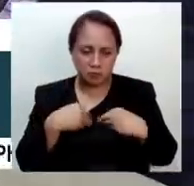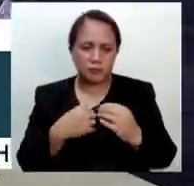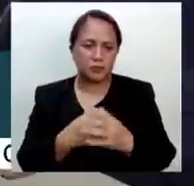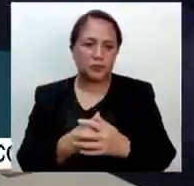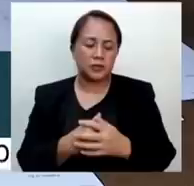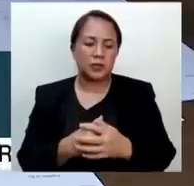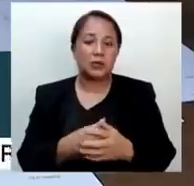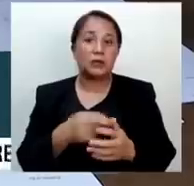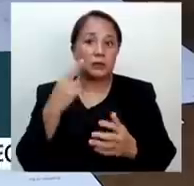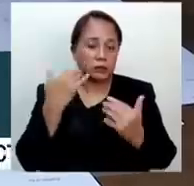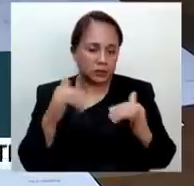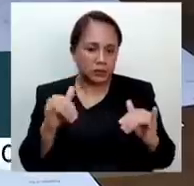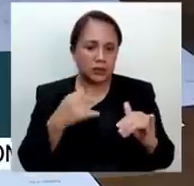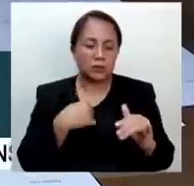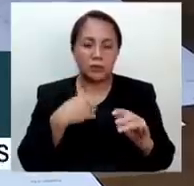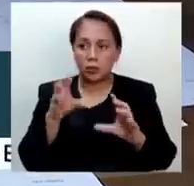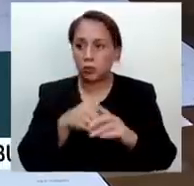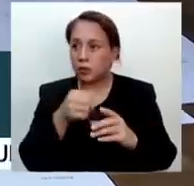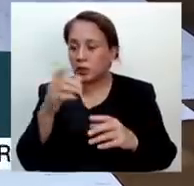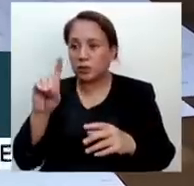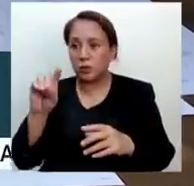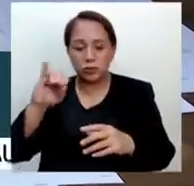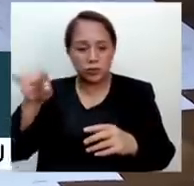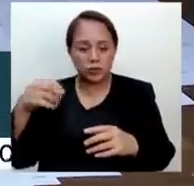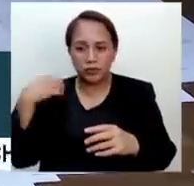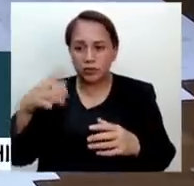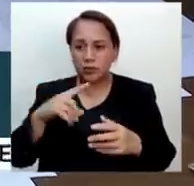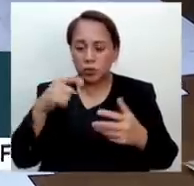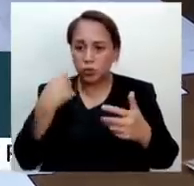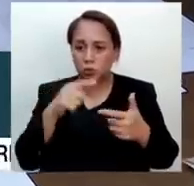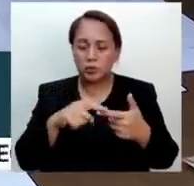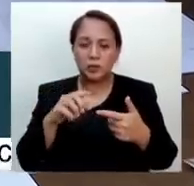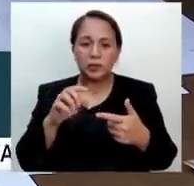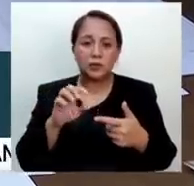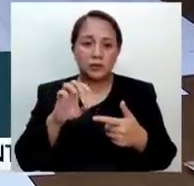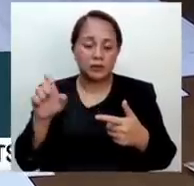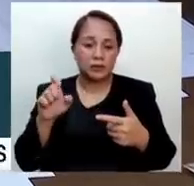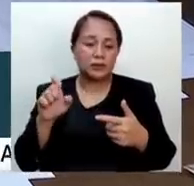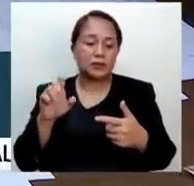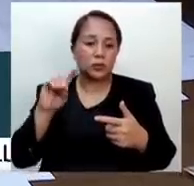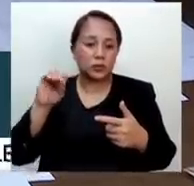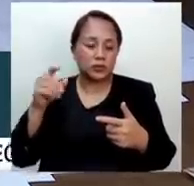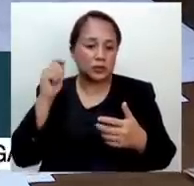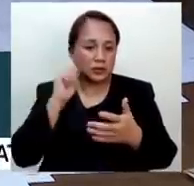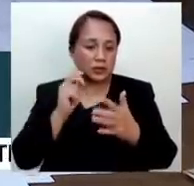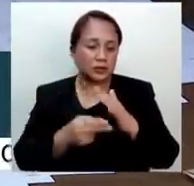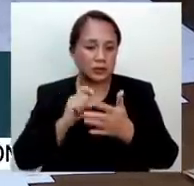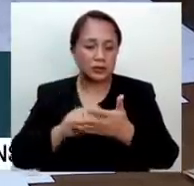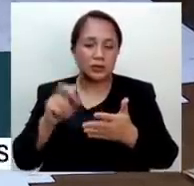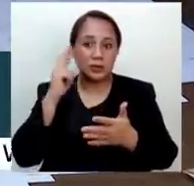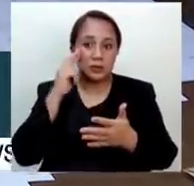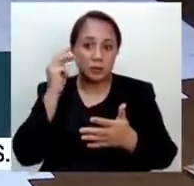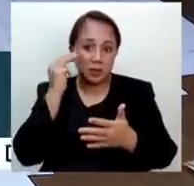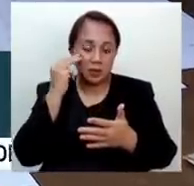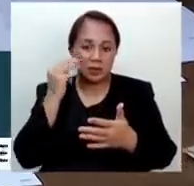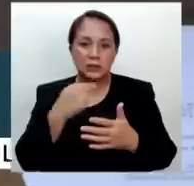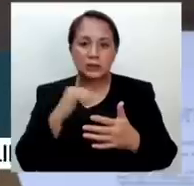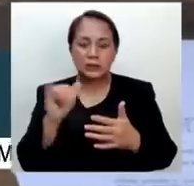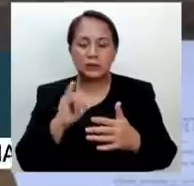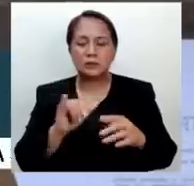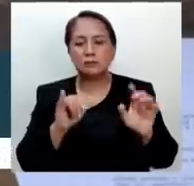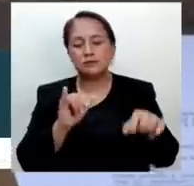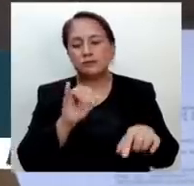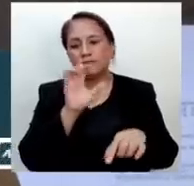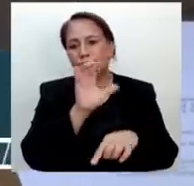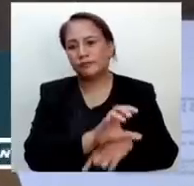Ragos also implicated other DOJ officials, including former DOJ Undersecretary Raymond Mecate, who allegedly pressured him to testify,